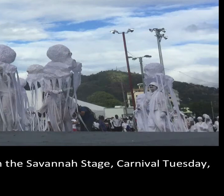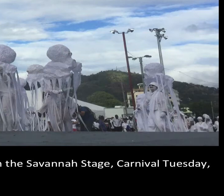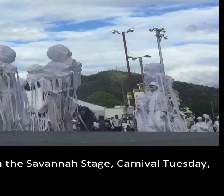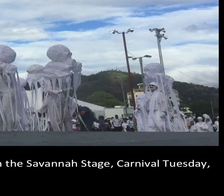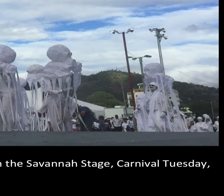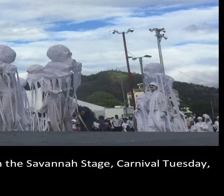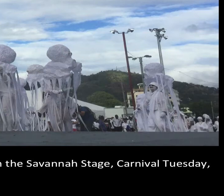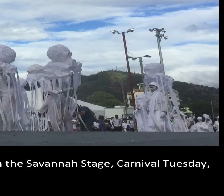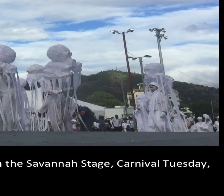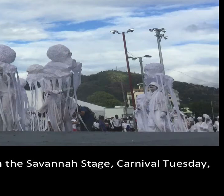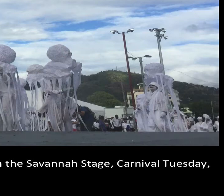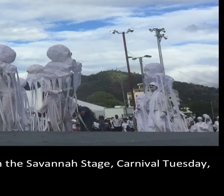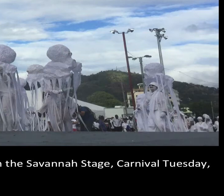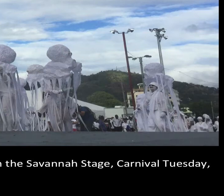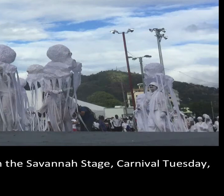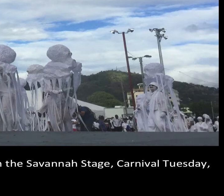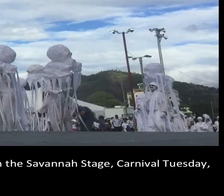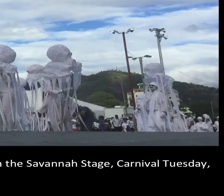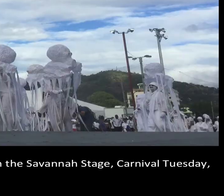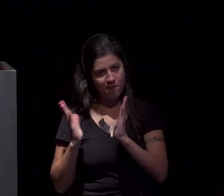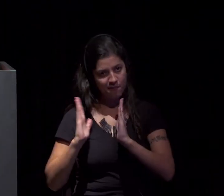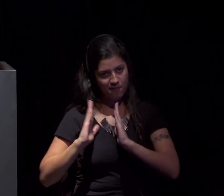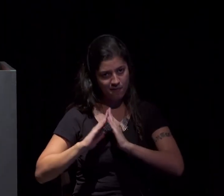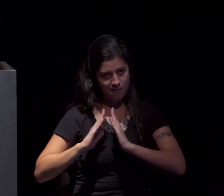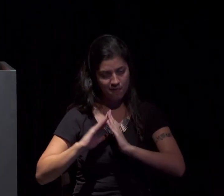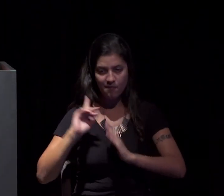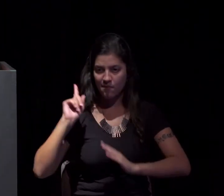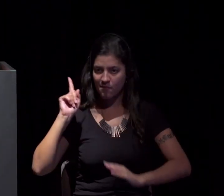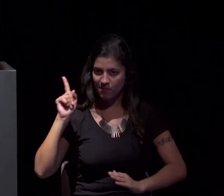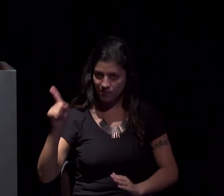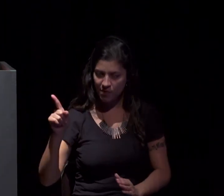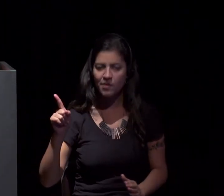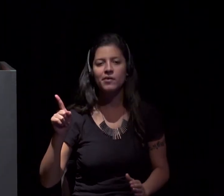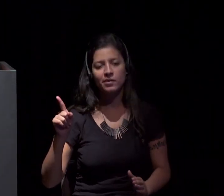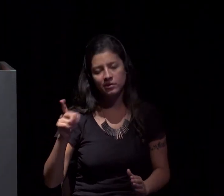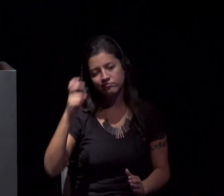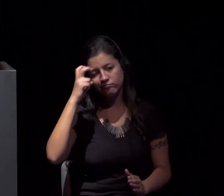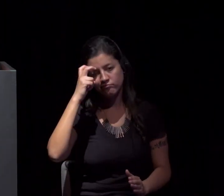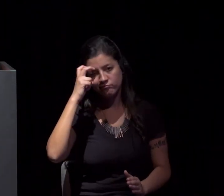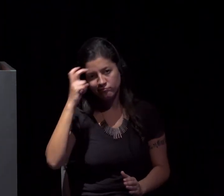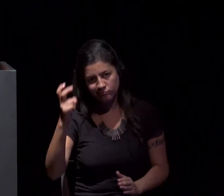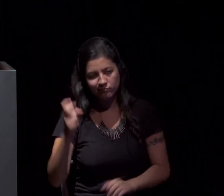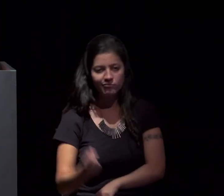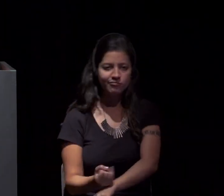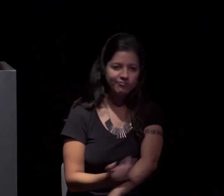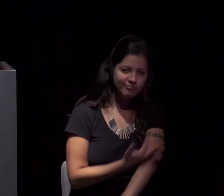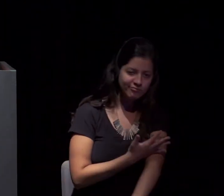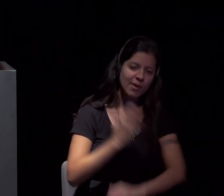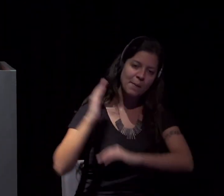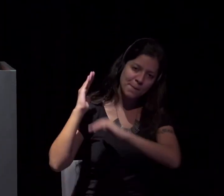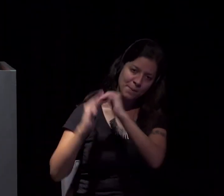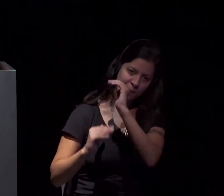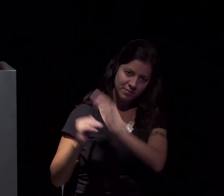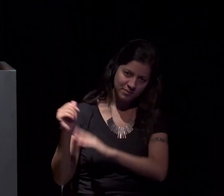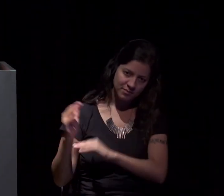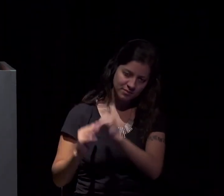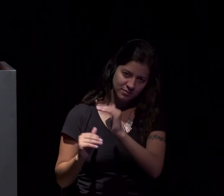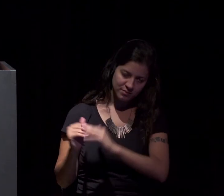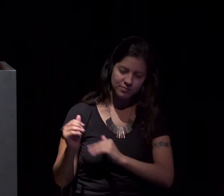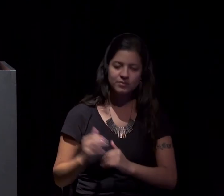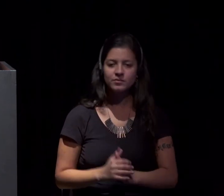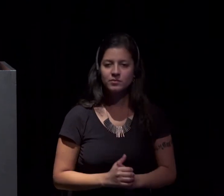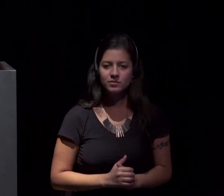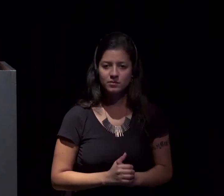for now, intellectually and emotionally in terms of my practice, having begun to do the work